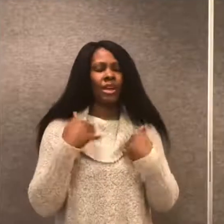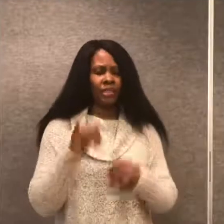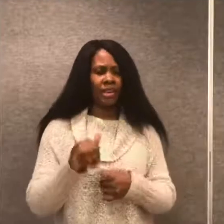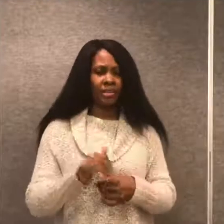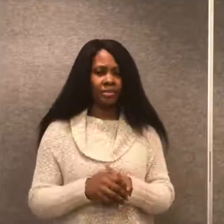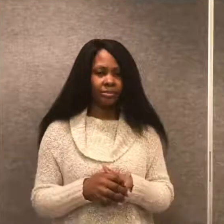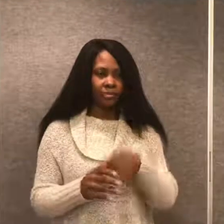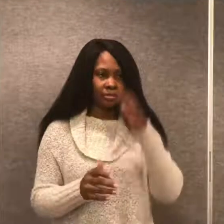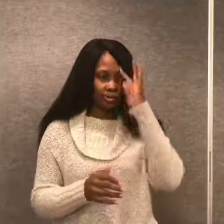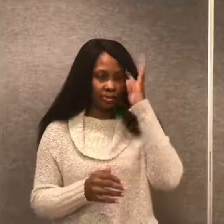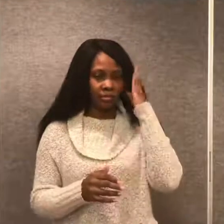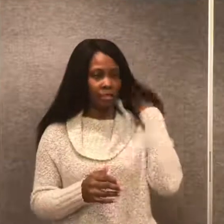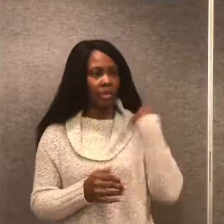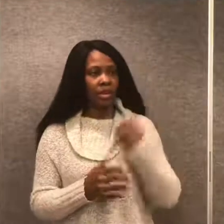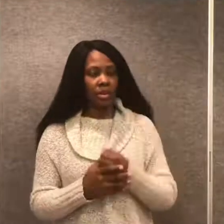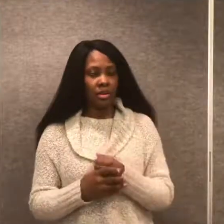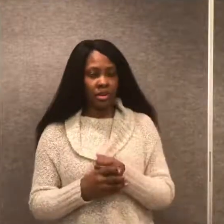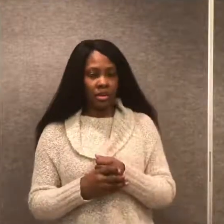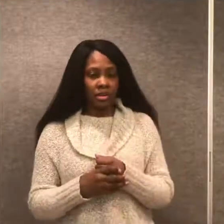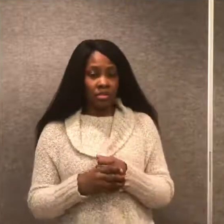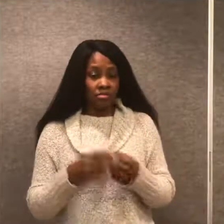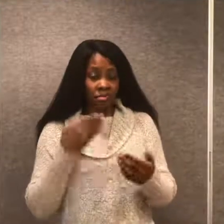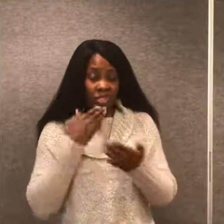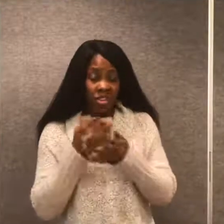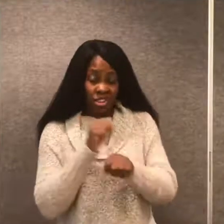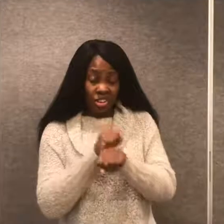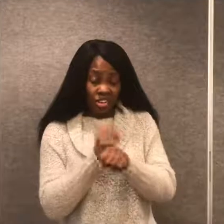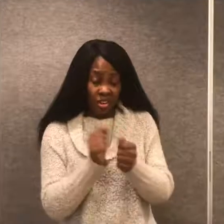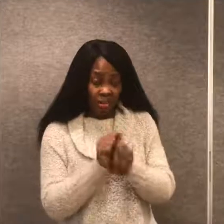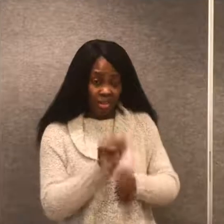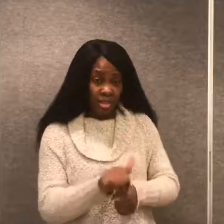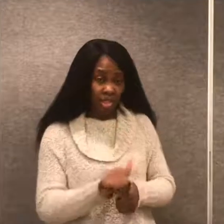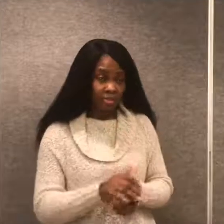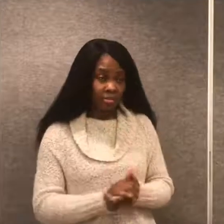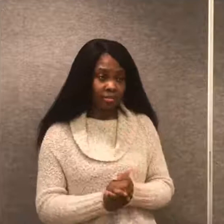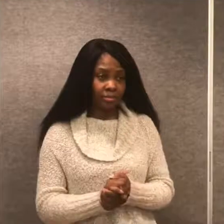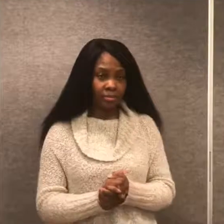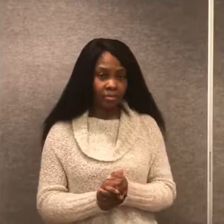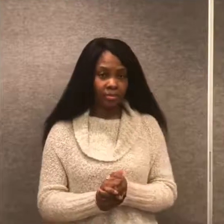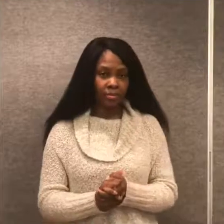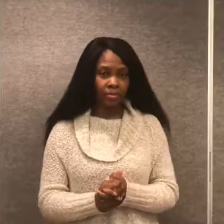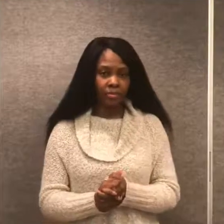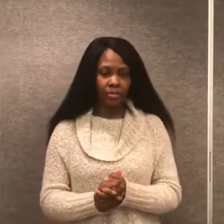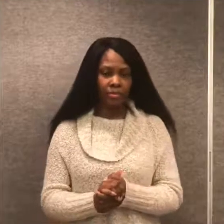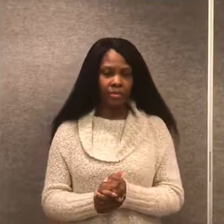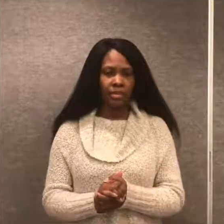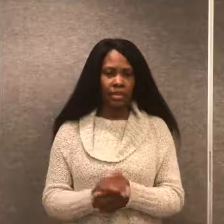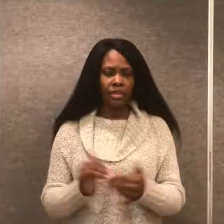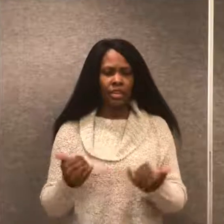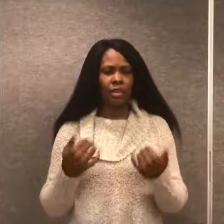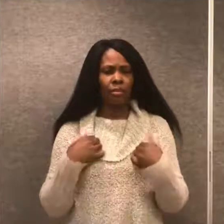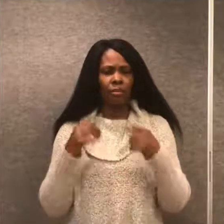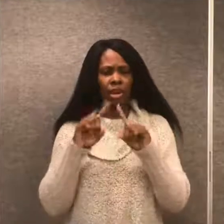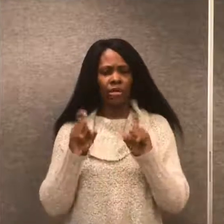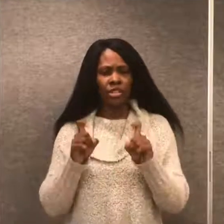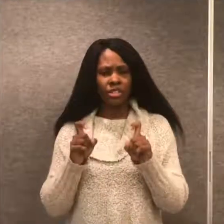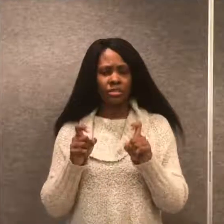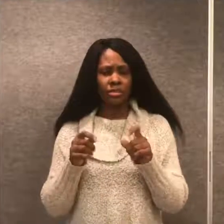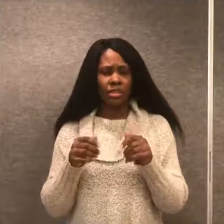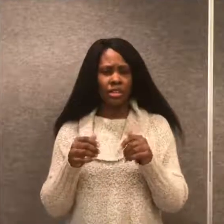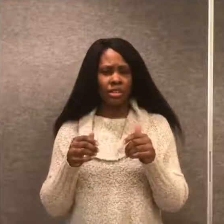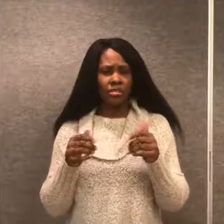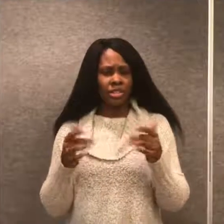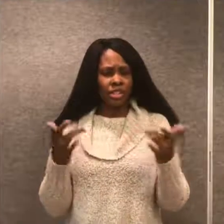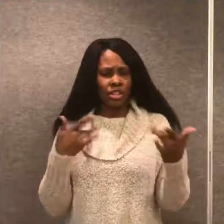tedious all this can be, man, so good job. Are students, my question is, there are concerns that the